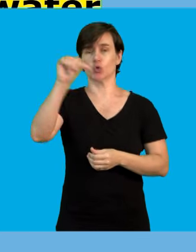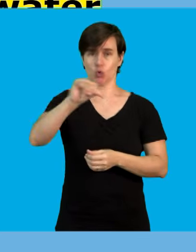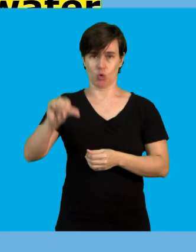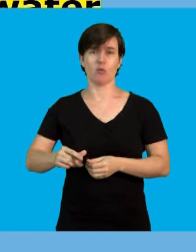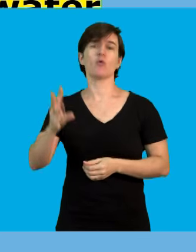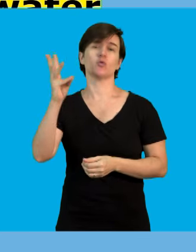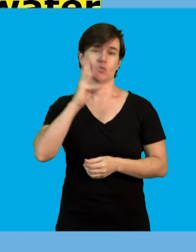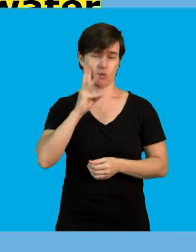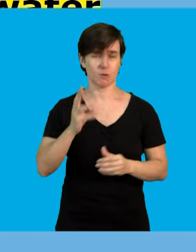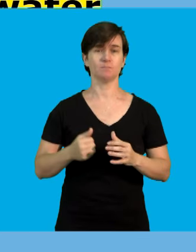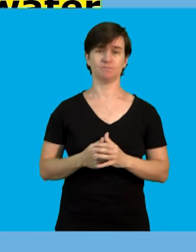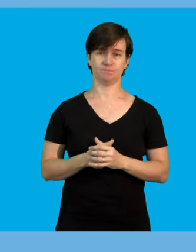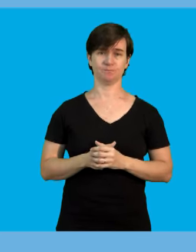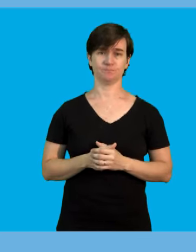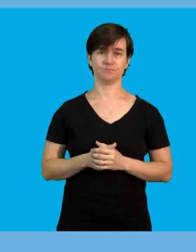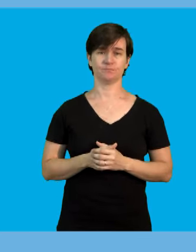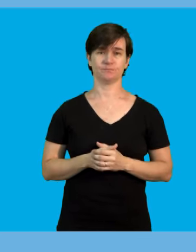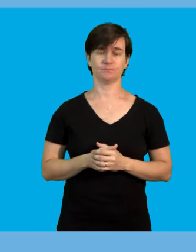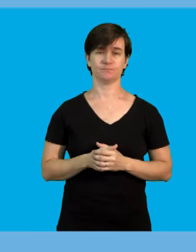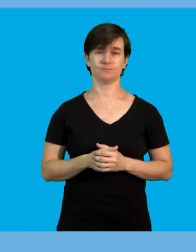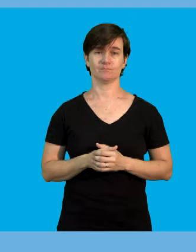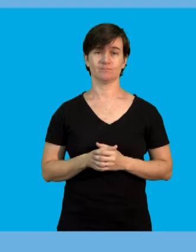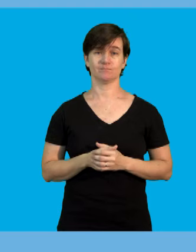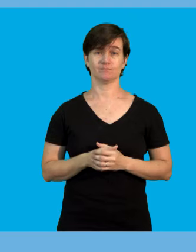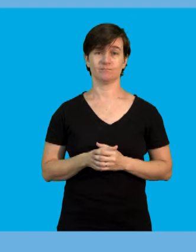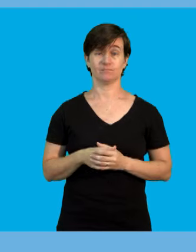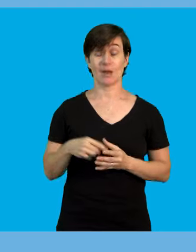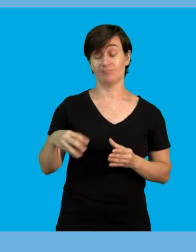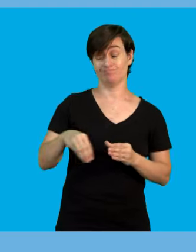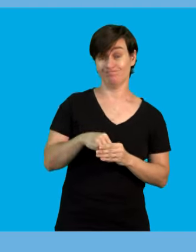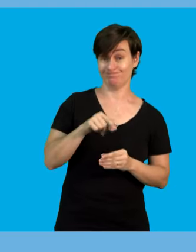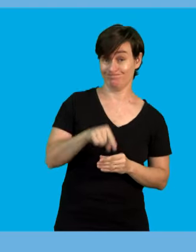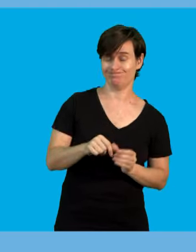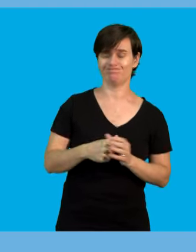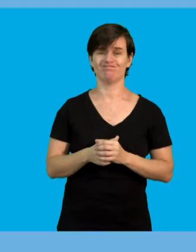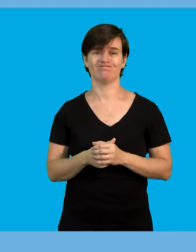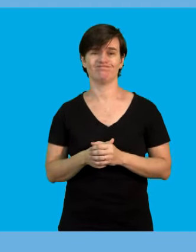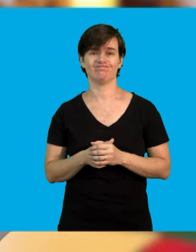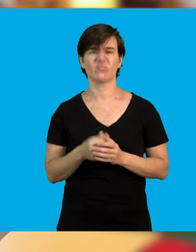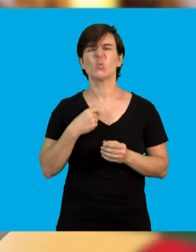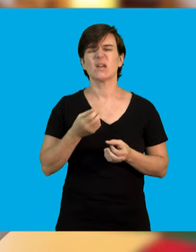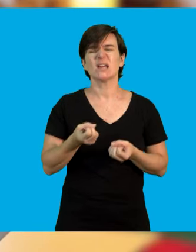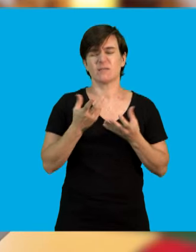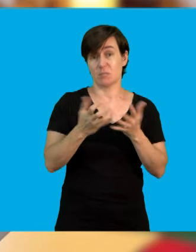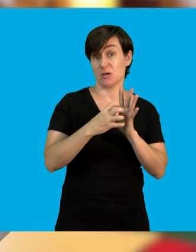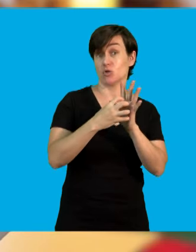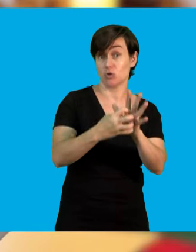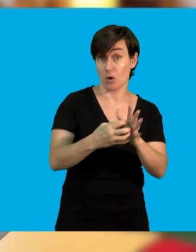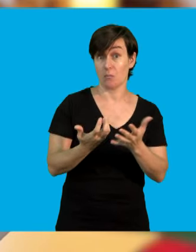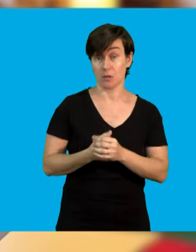formed when reacting the two substances. In addition to that, we can look at certain examples of